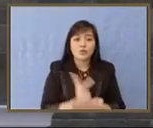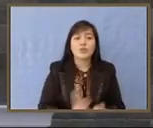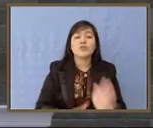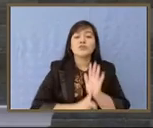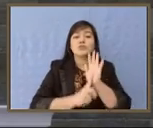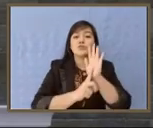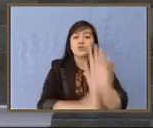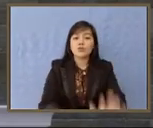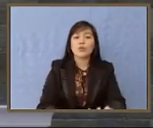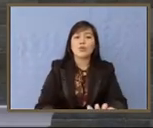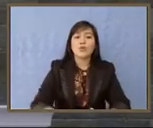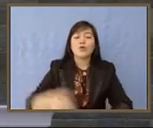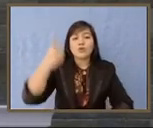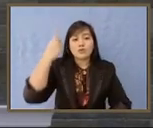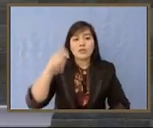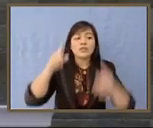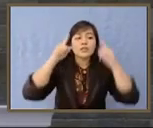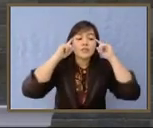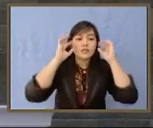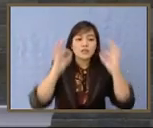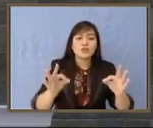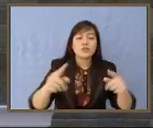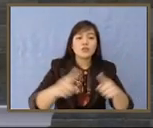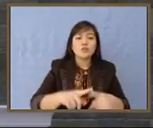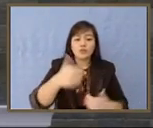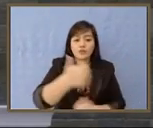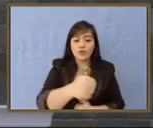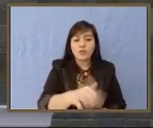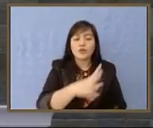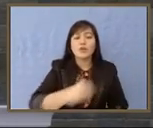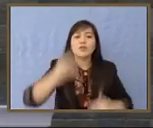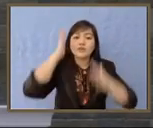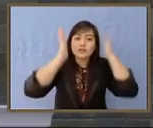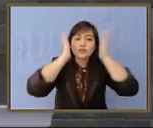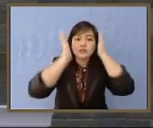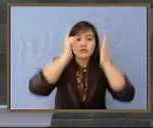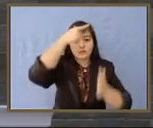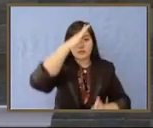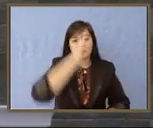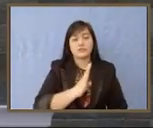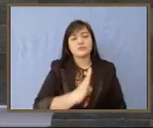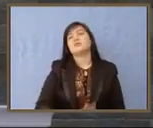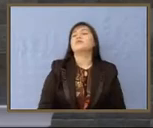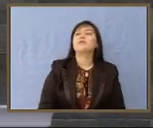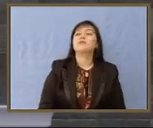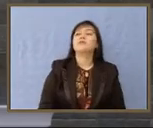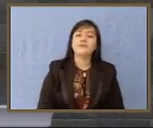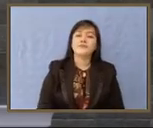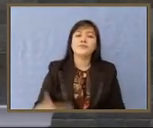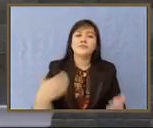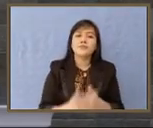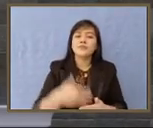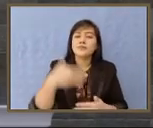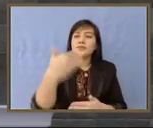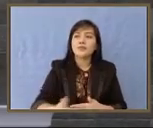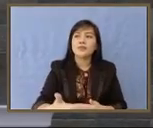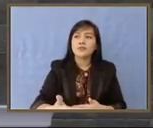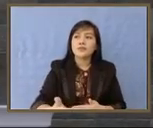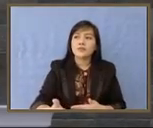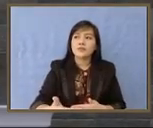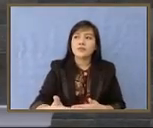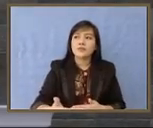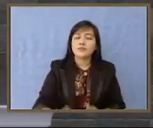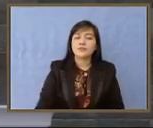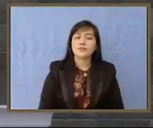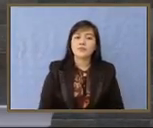to serve God. Now, the last two part naman po, ito naman po ay nagpapahayag, nagre-represent naman ng part ng